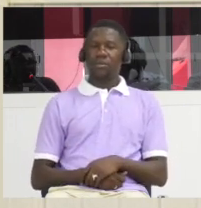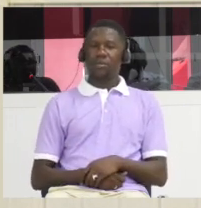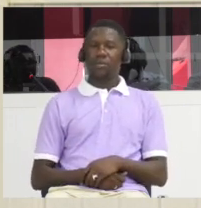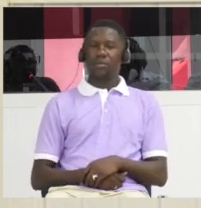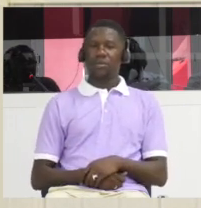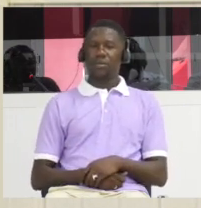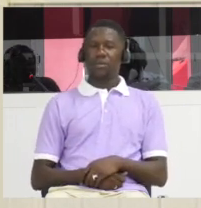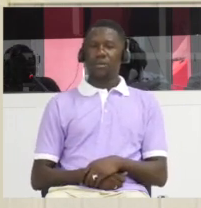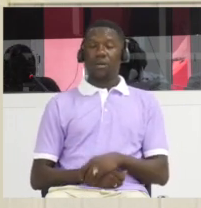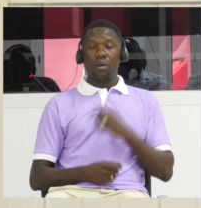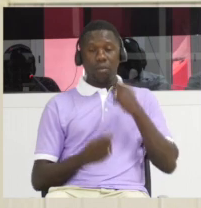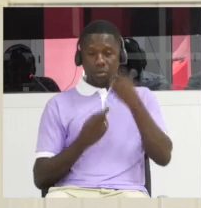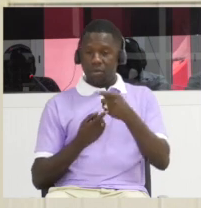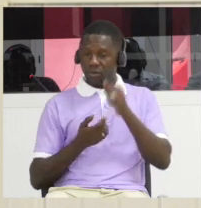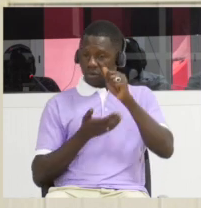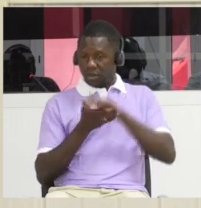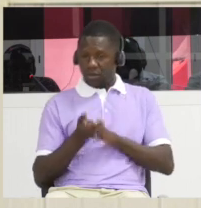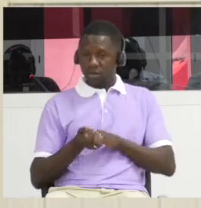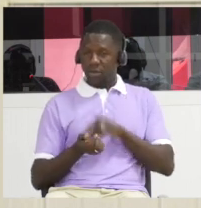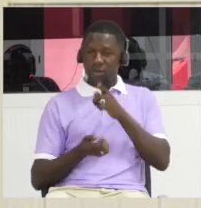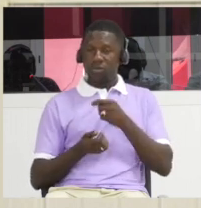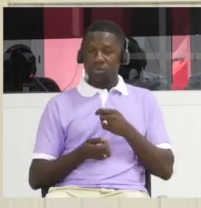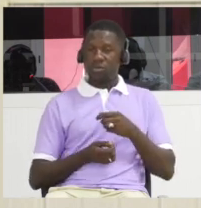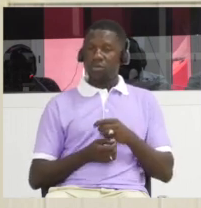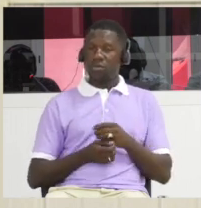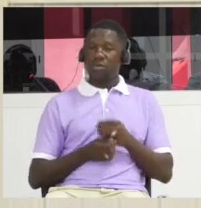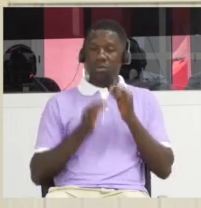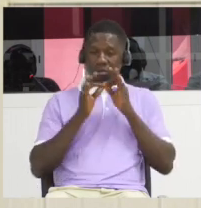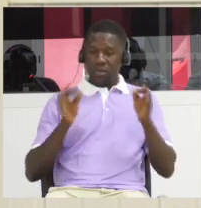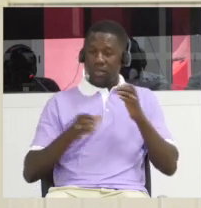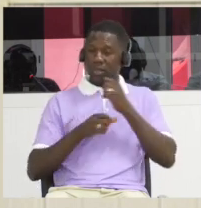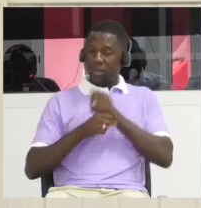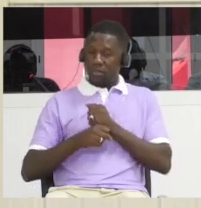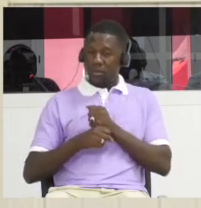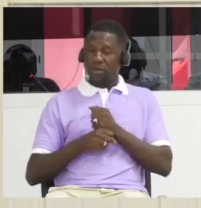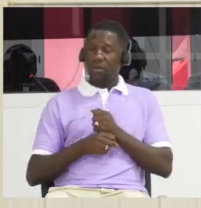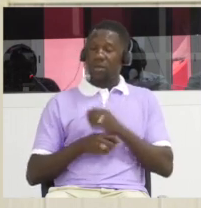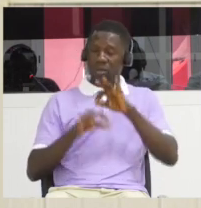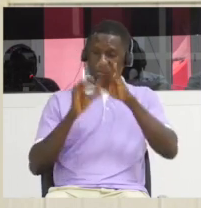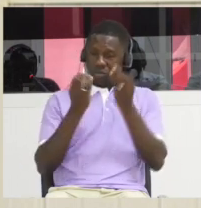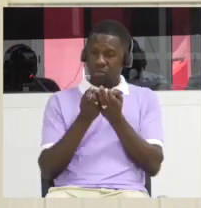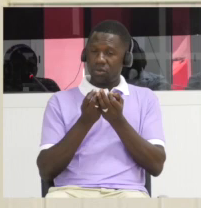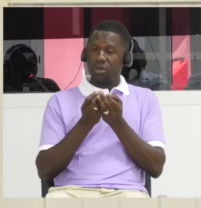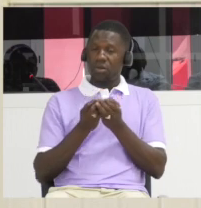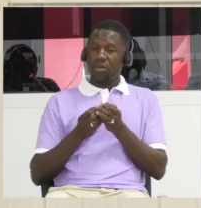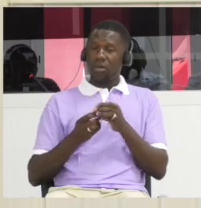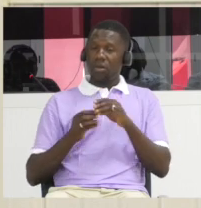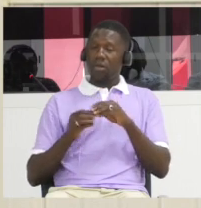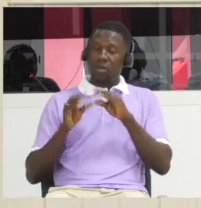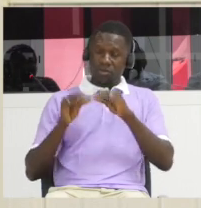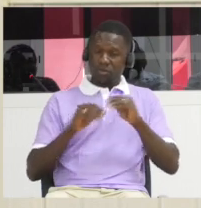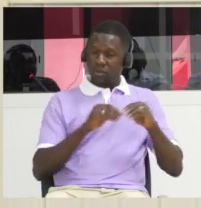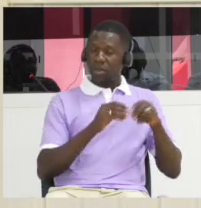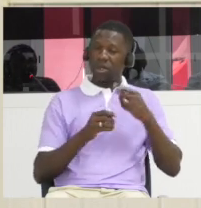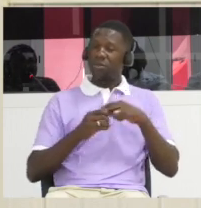Payment of allowances to peacekeeping, for troops on peacekeeping operation has been a problem for a